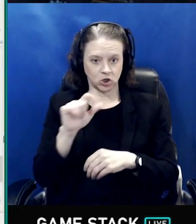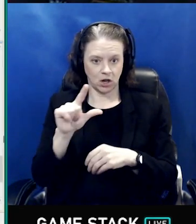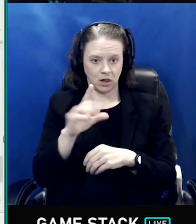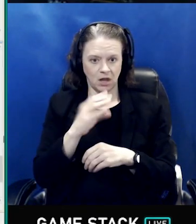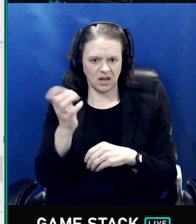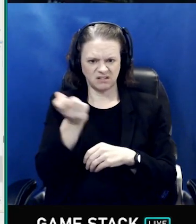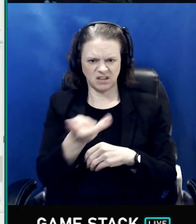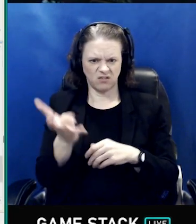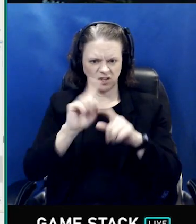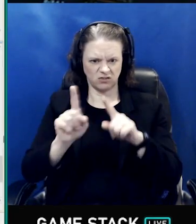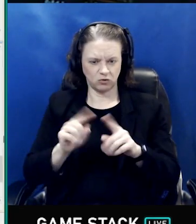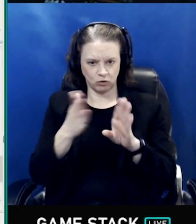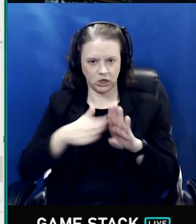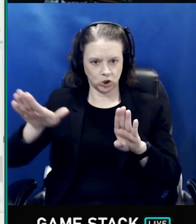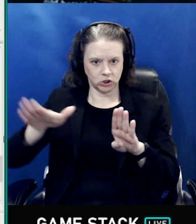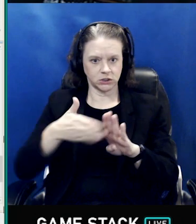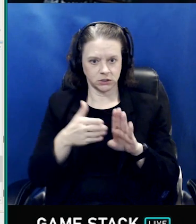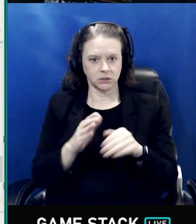languages.